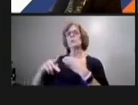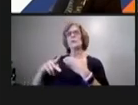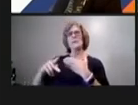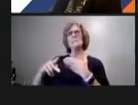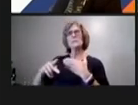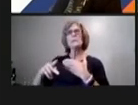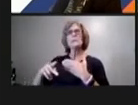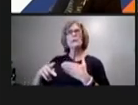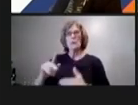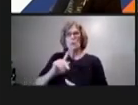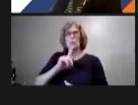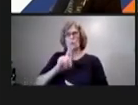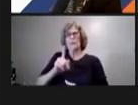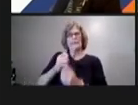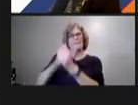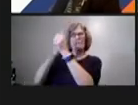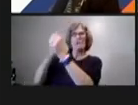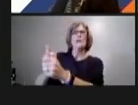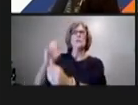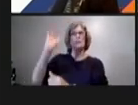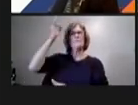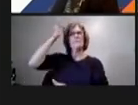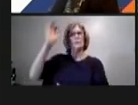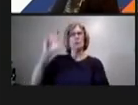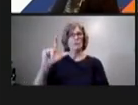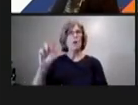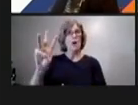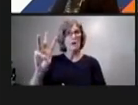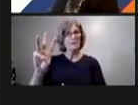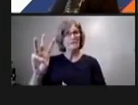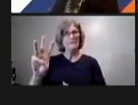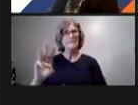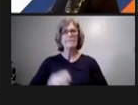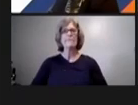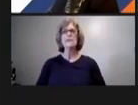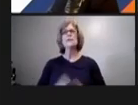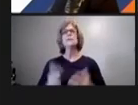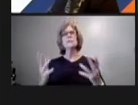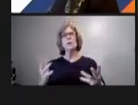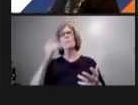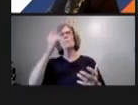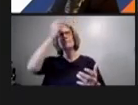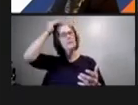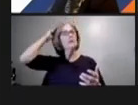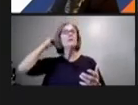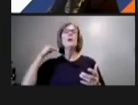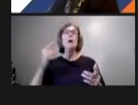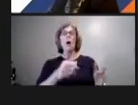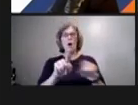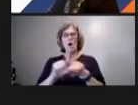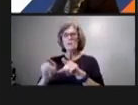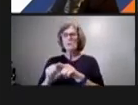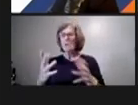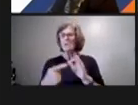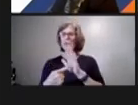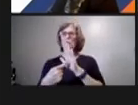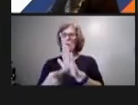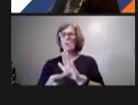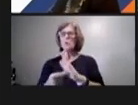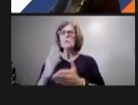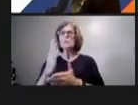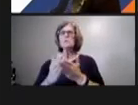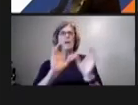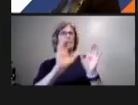are in fact compliant with the federal laws. So also to show some of the distinctions